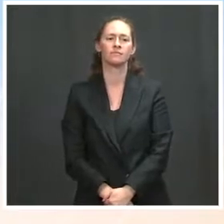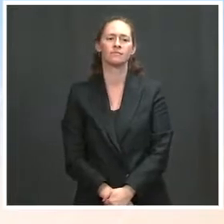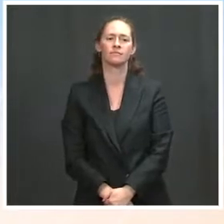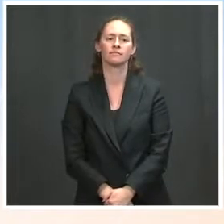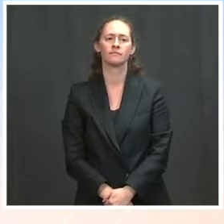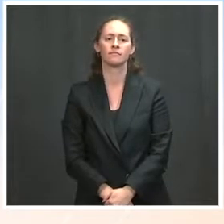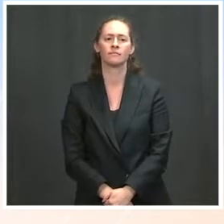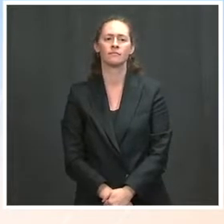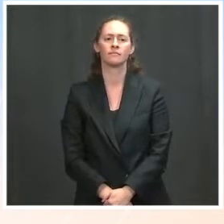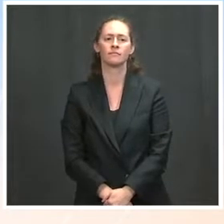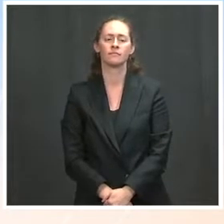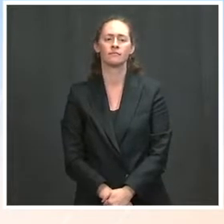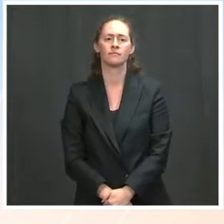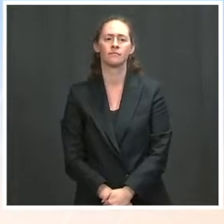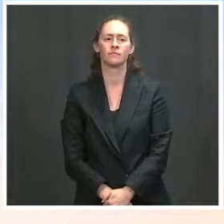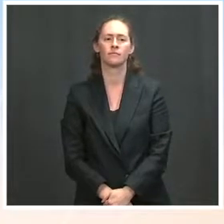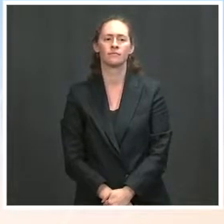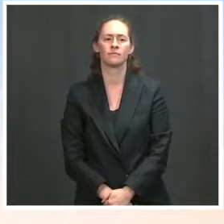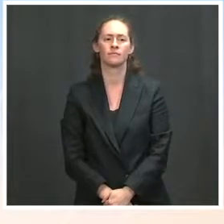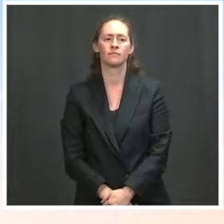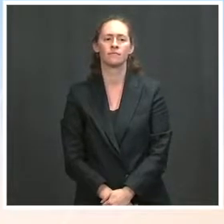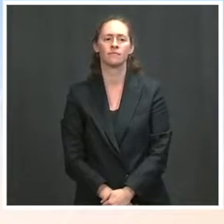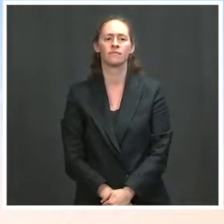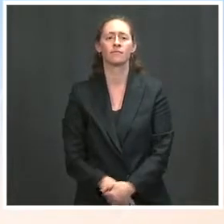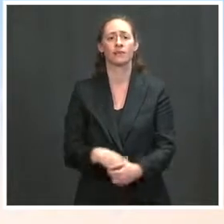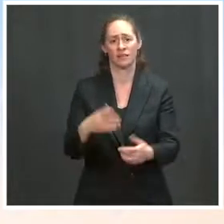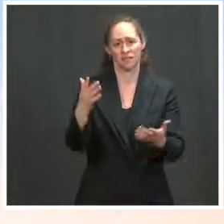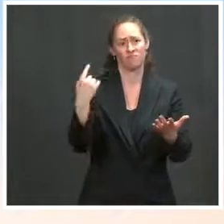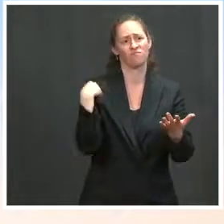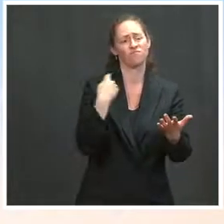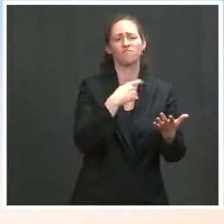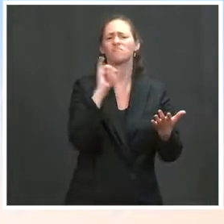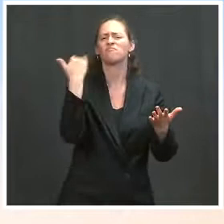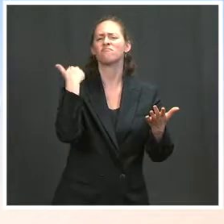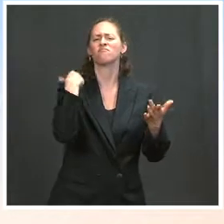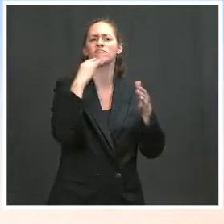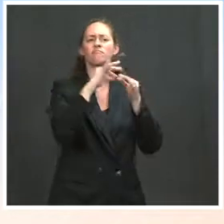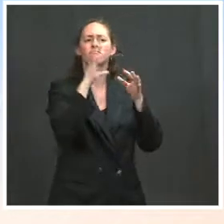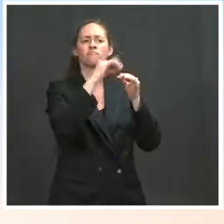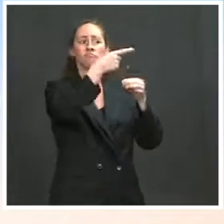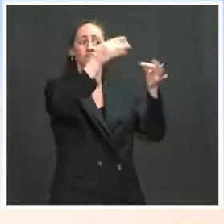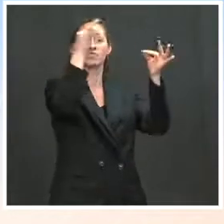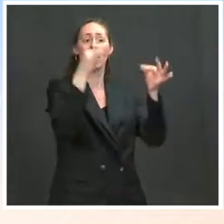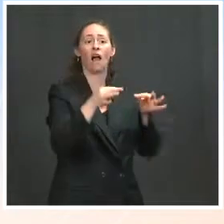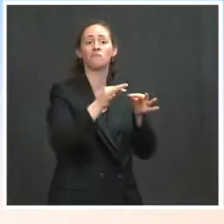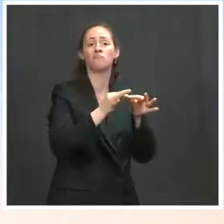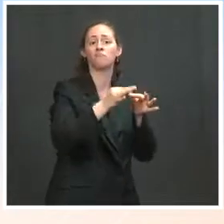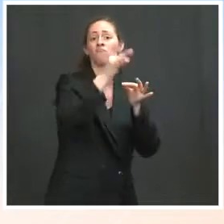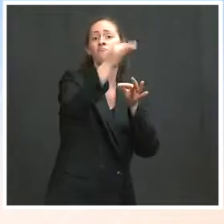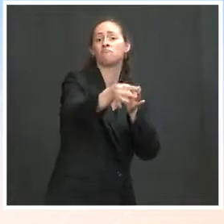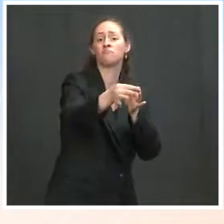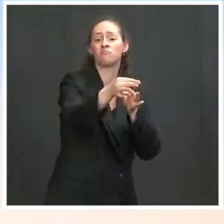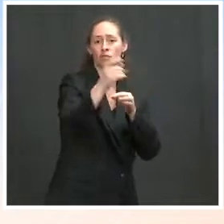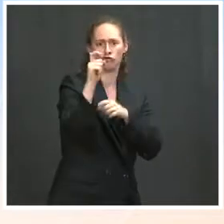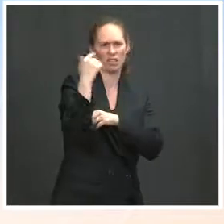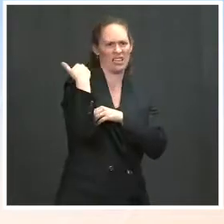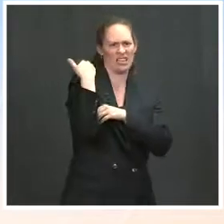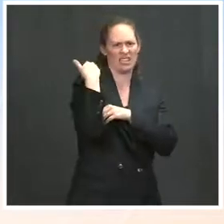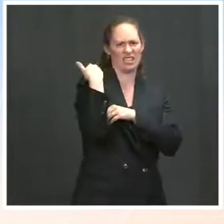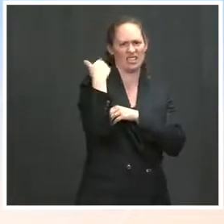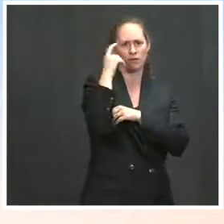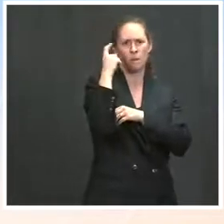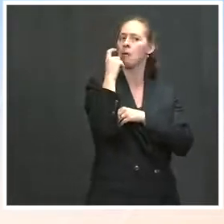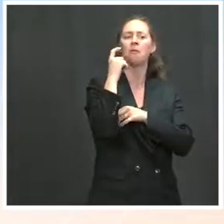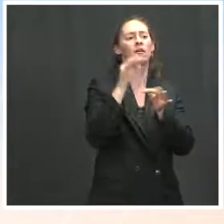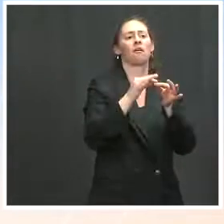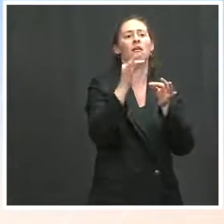to delay it last year, and the government of Japan has stressed that public health remains a central priority. And so that is the